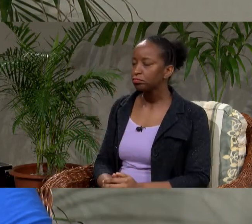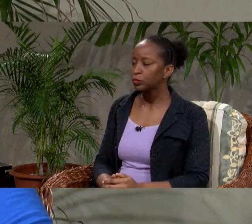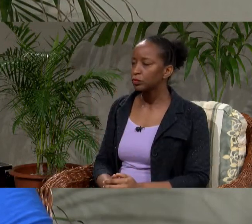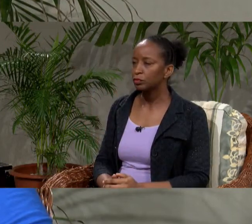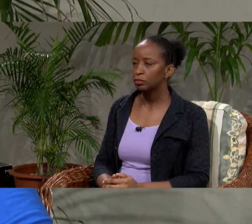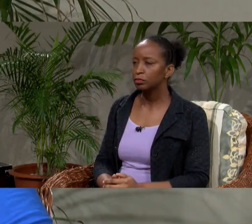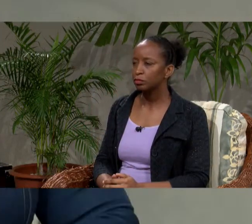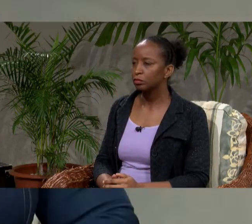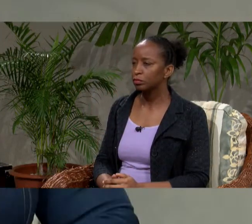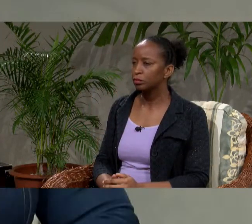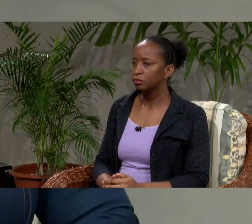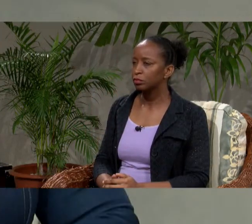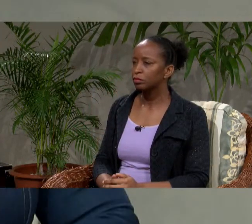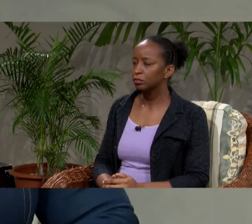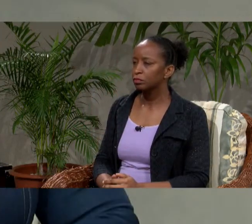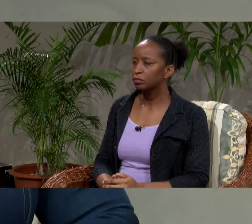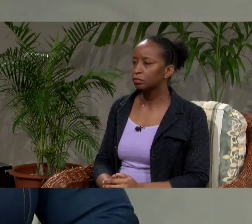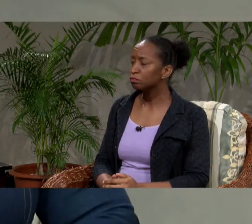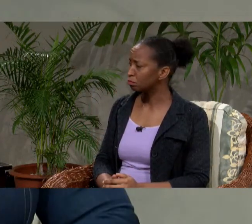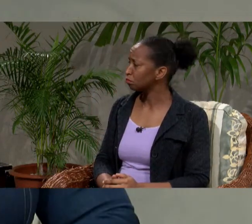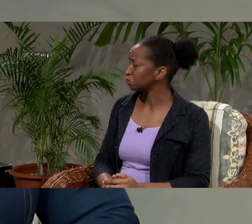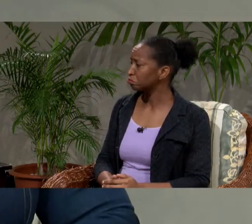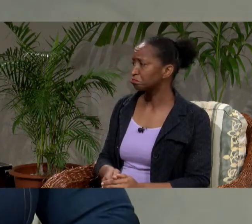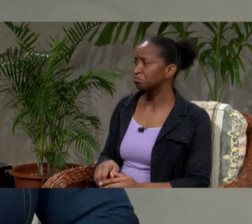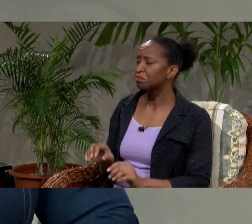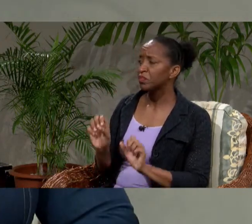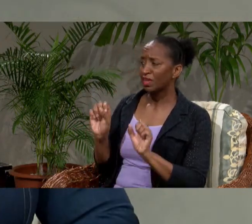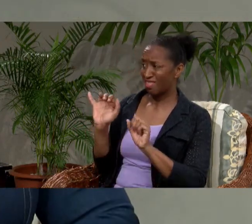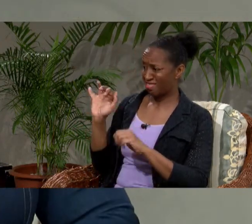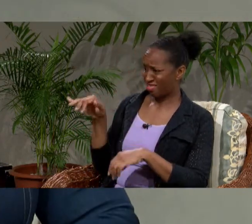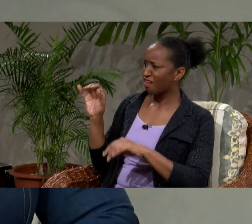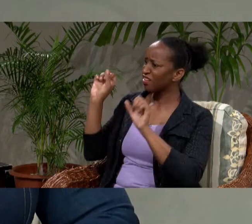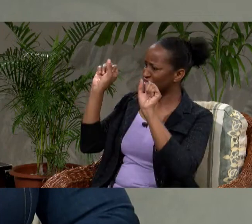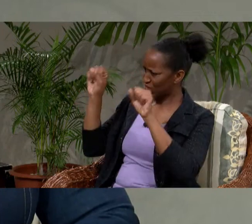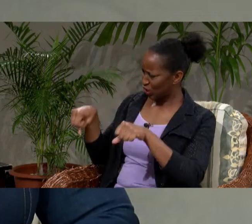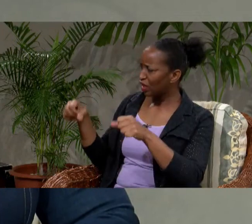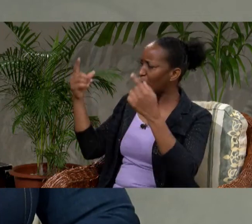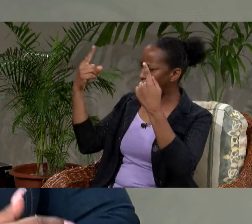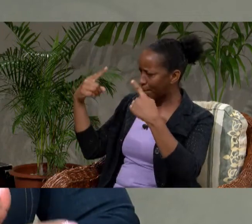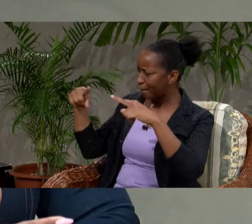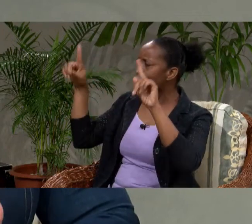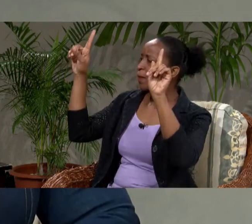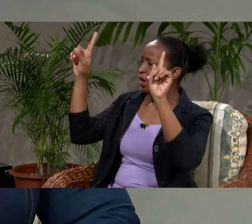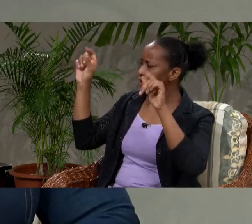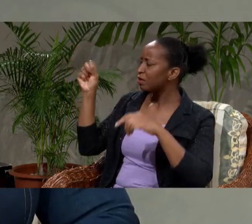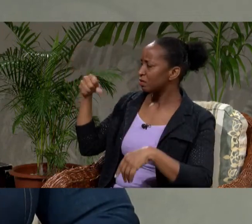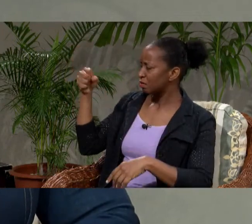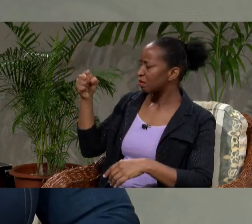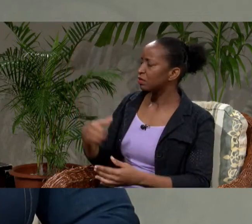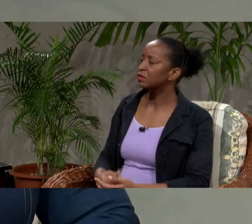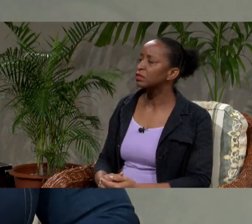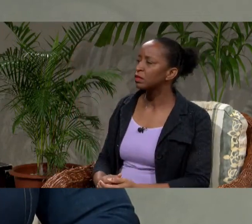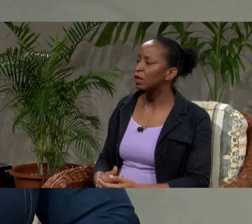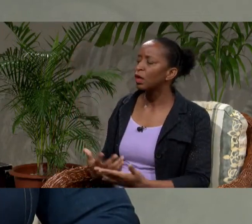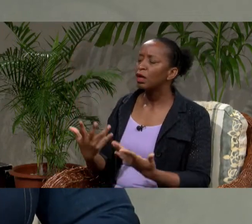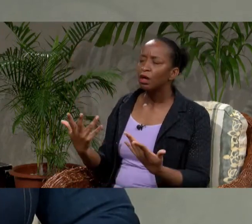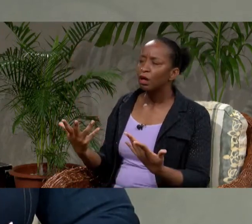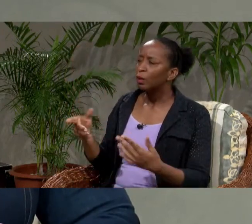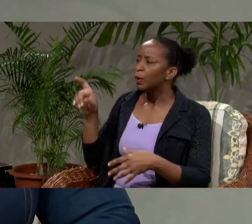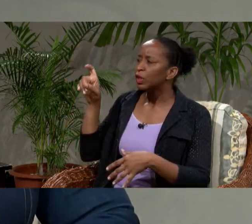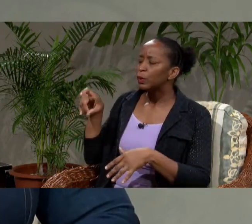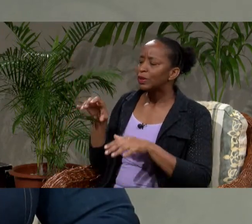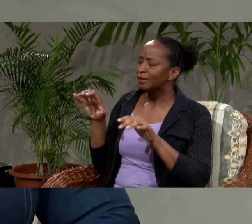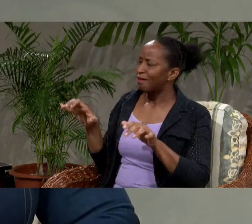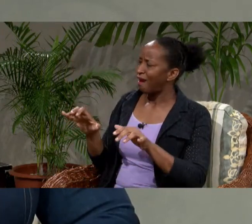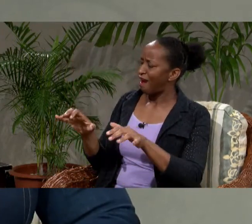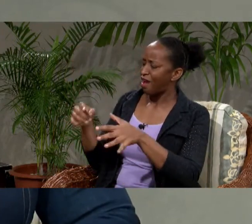certainly doesn't seem like so much a tall order, but in order to get there, there are a lot of things that obviously would need to be done,